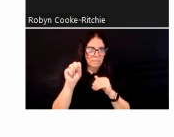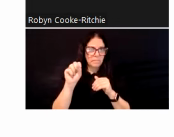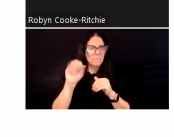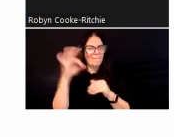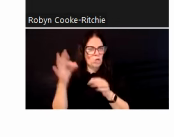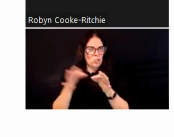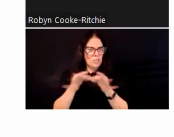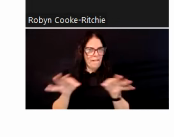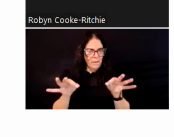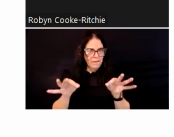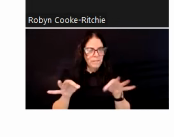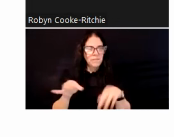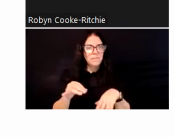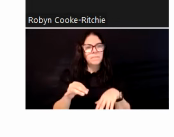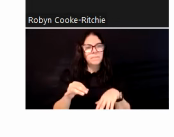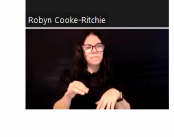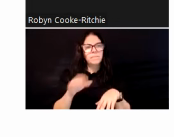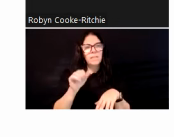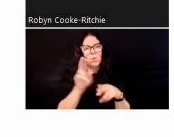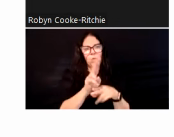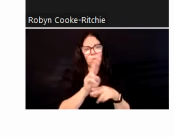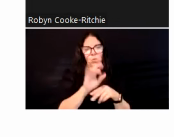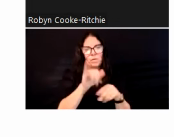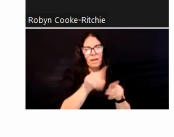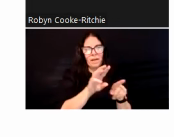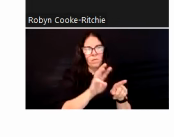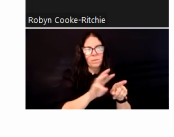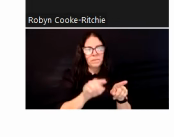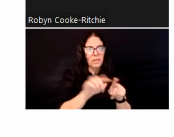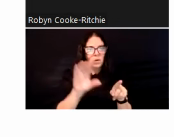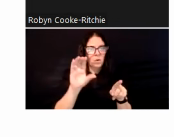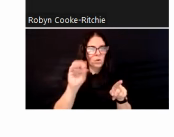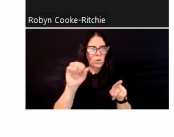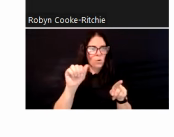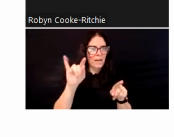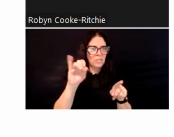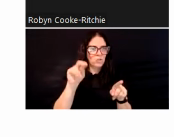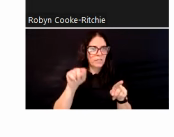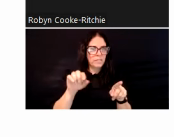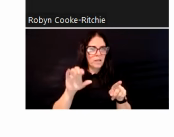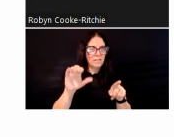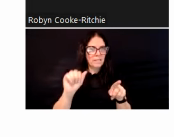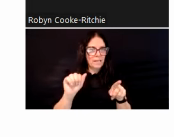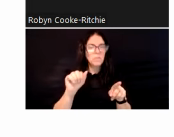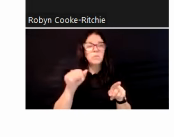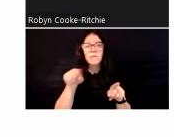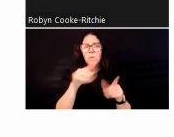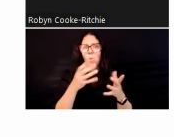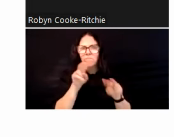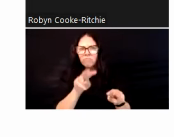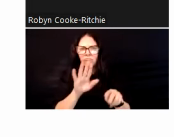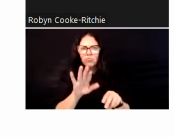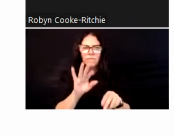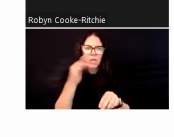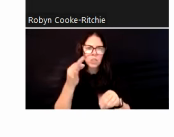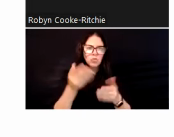And coalition.ca is their website. Again, if you are interested in accessing any of those resources in French, you can